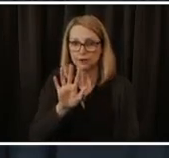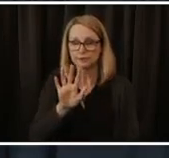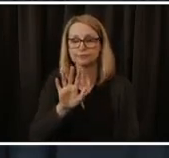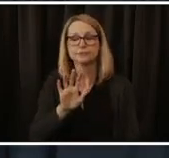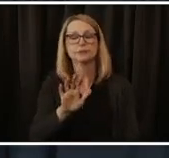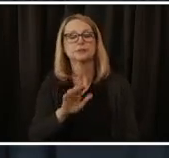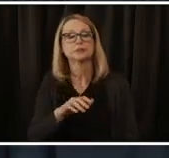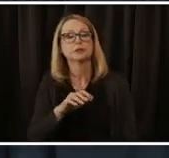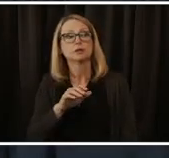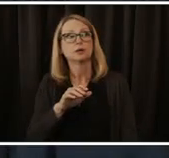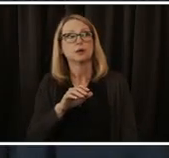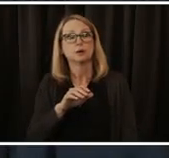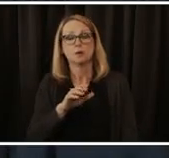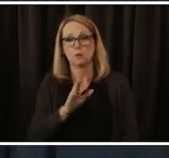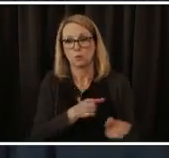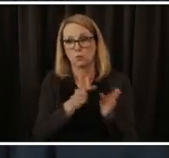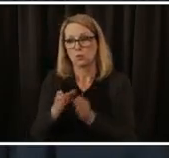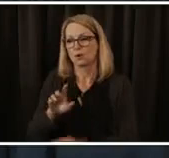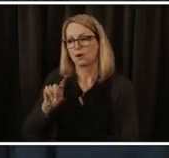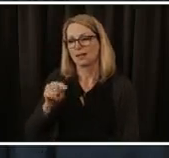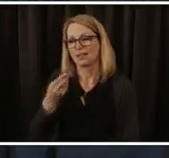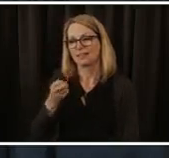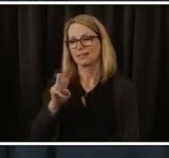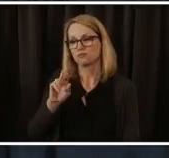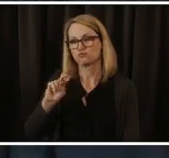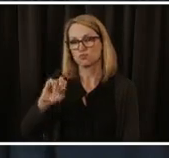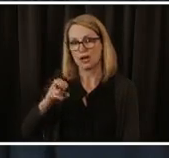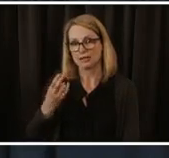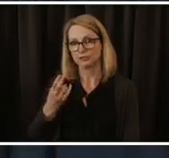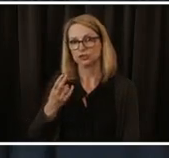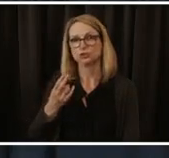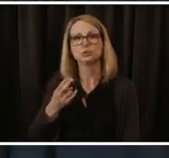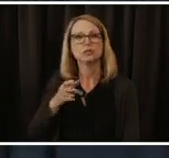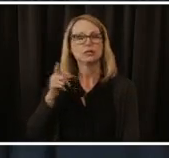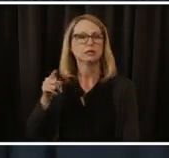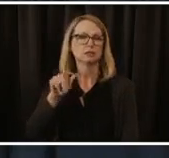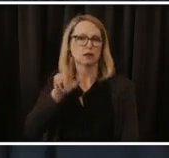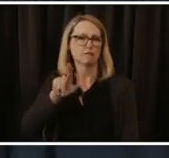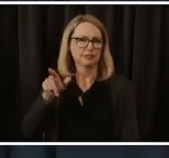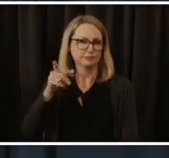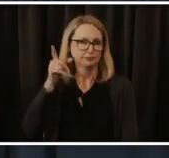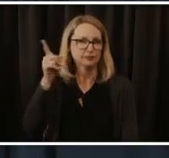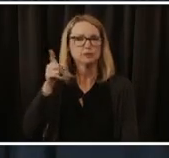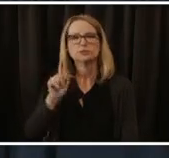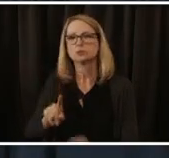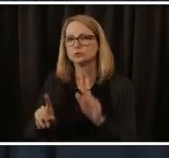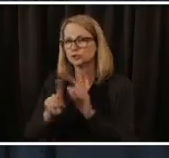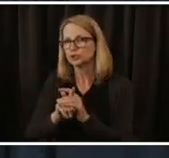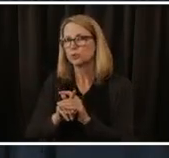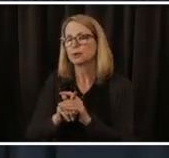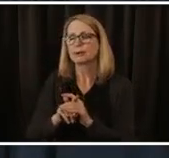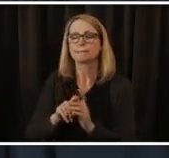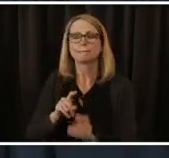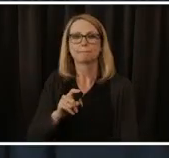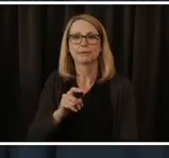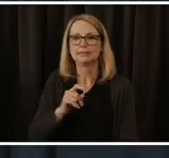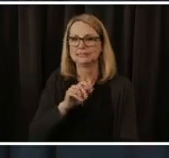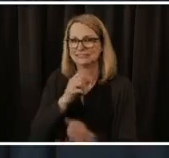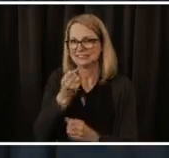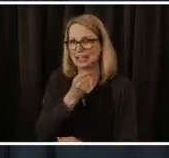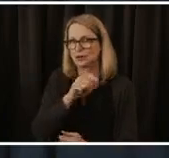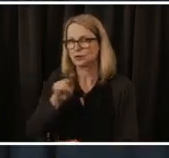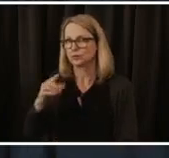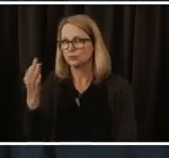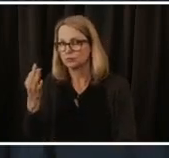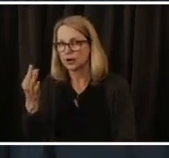go to the ranch and just show up Saturday through Friday, 10 a.m. to 6 p.m. and